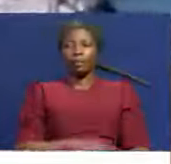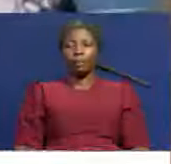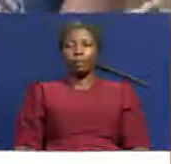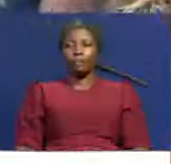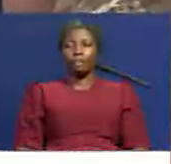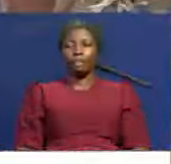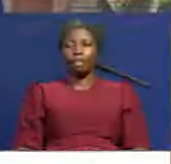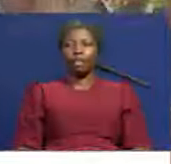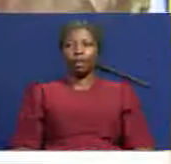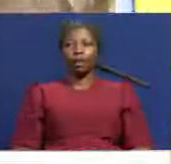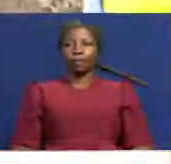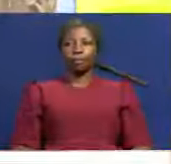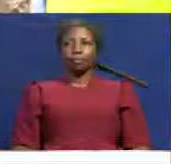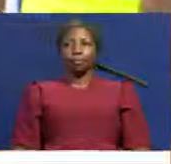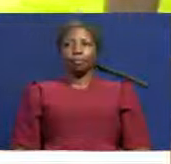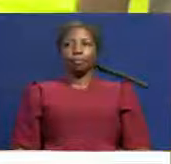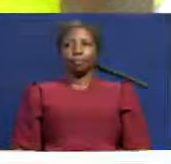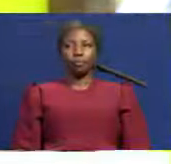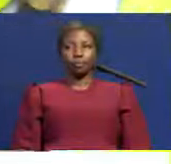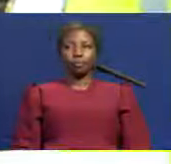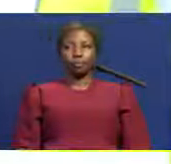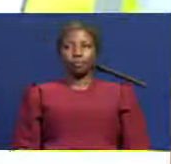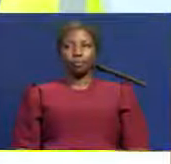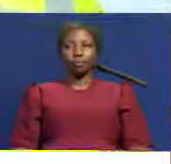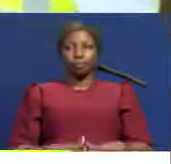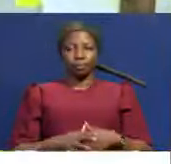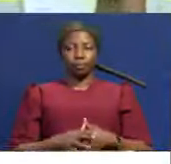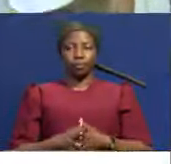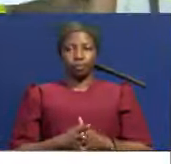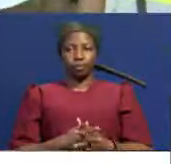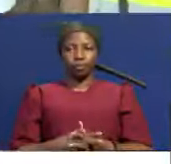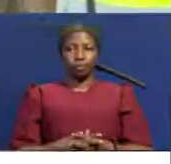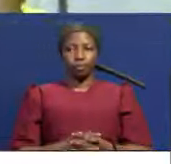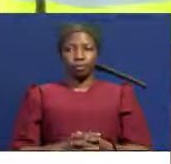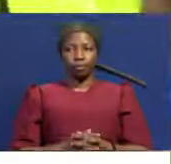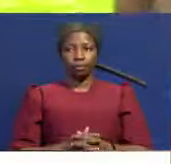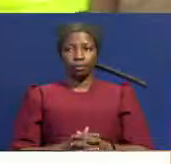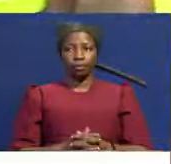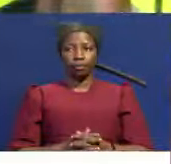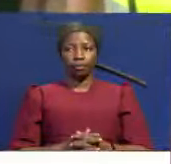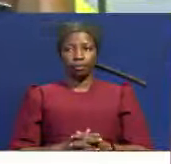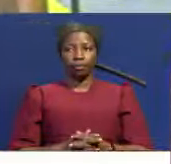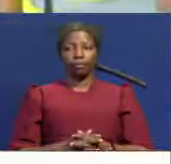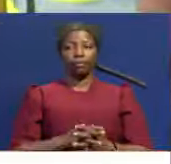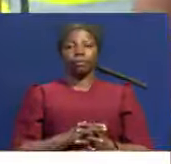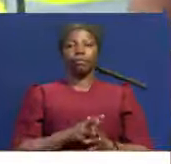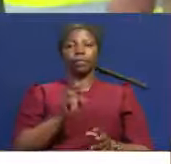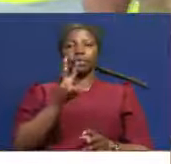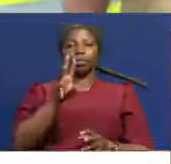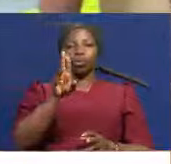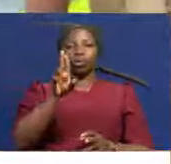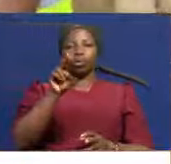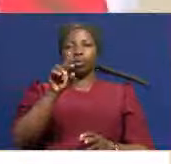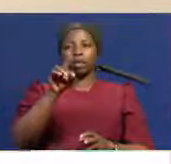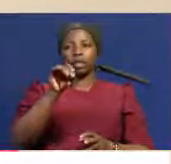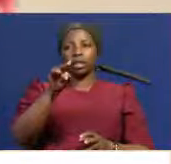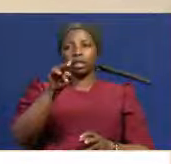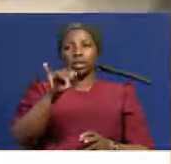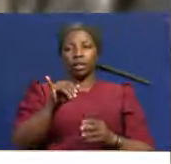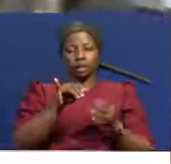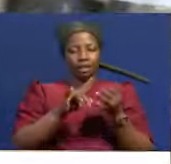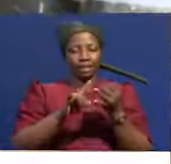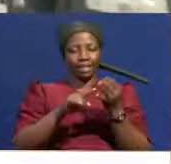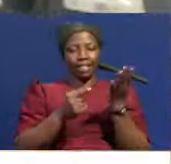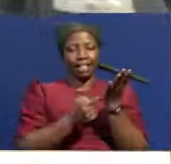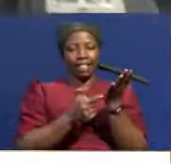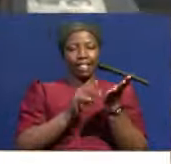Kenya, Mheshimiwa Dr. William Samoei Ruto. Undani, Taita Taveta County. Na